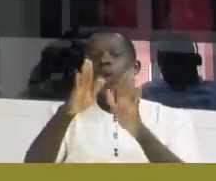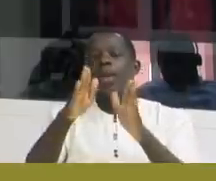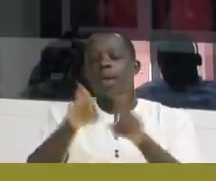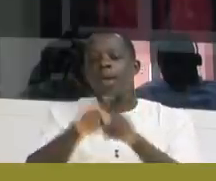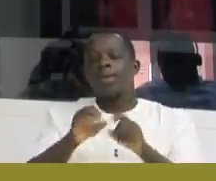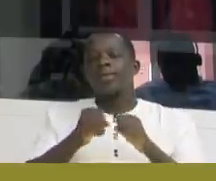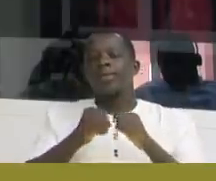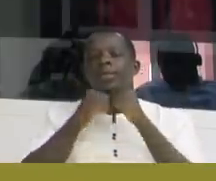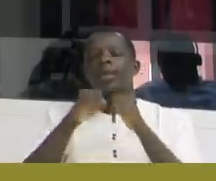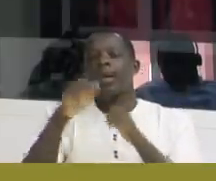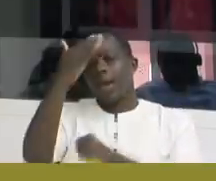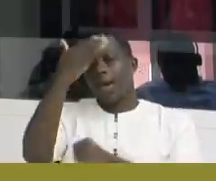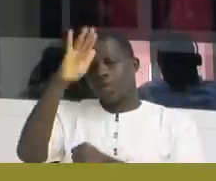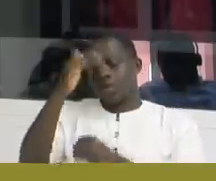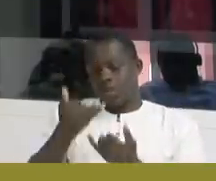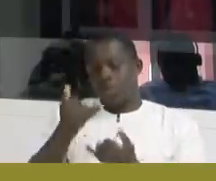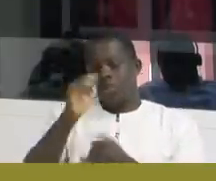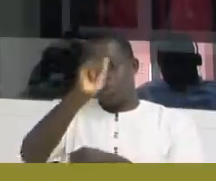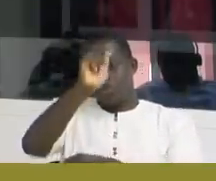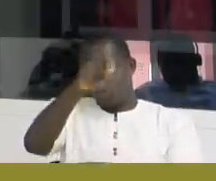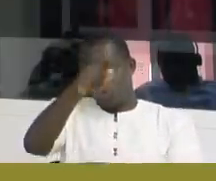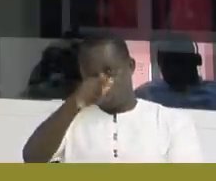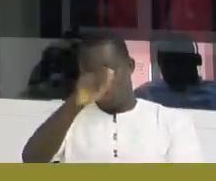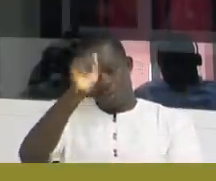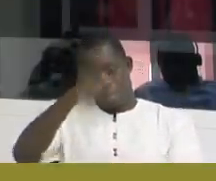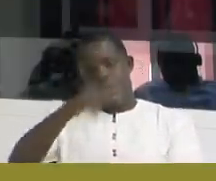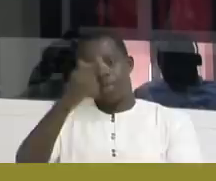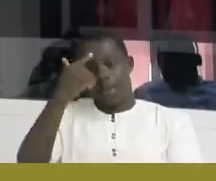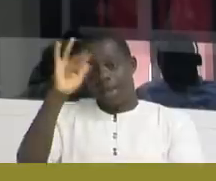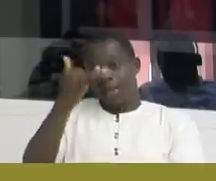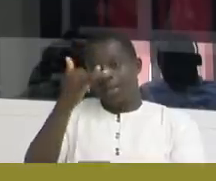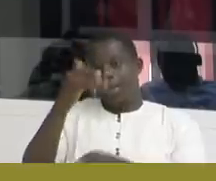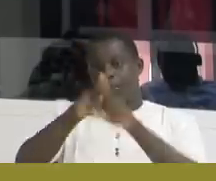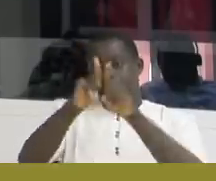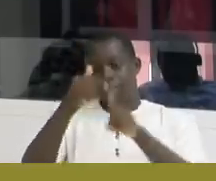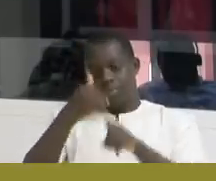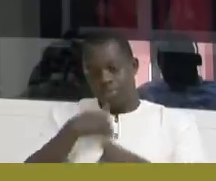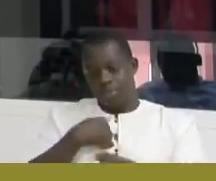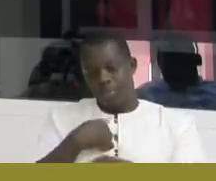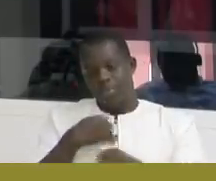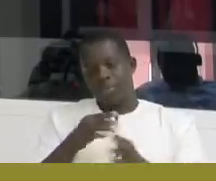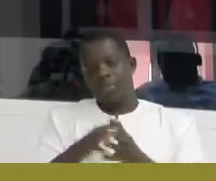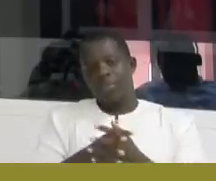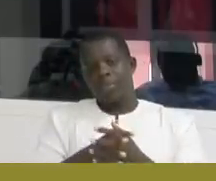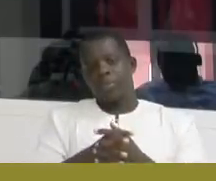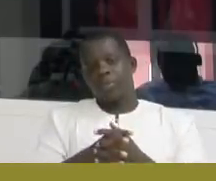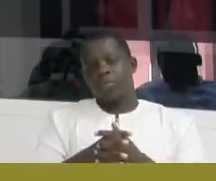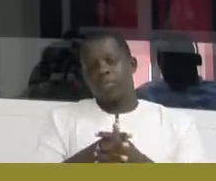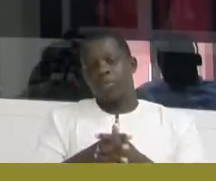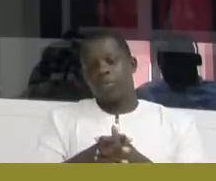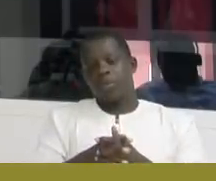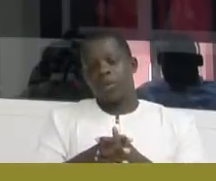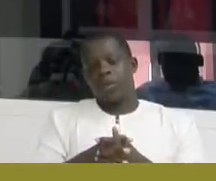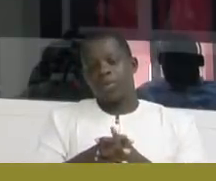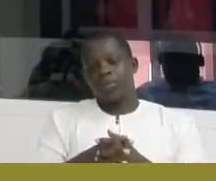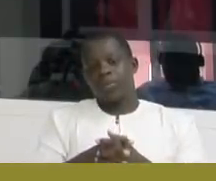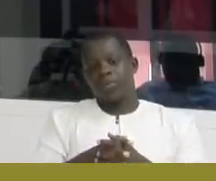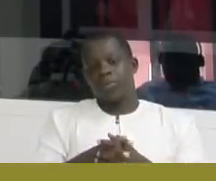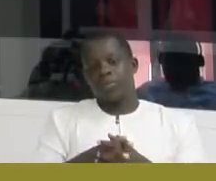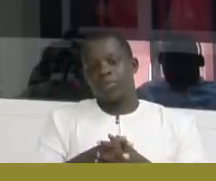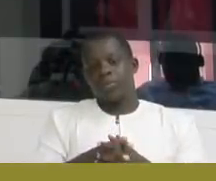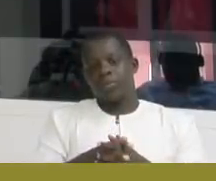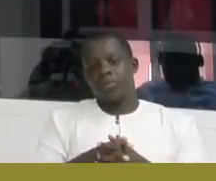you would agree with me that at most or at best, this just amounted to proof